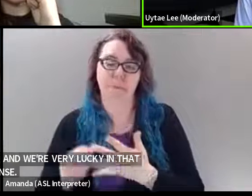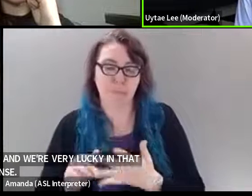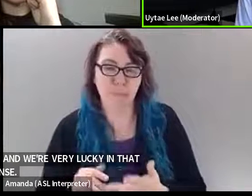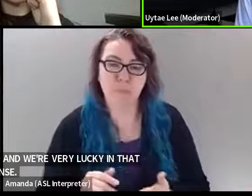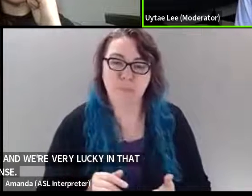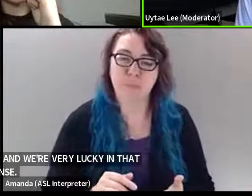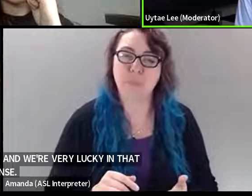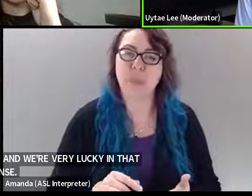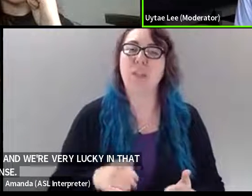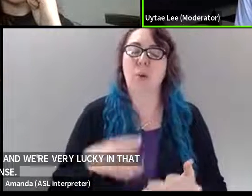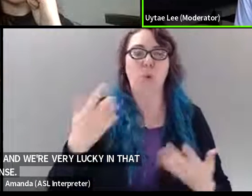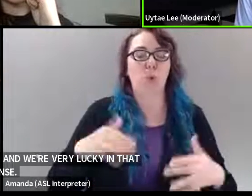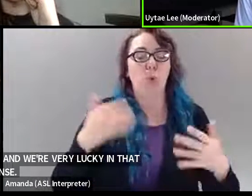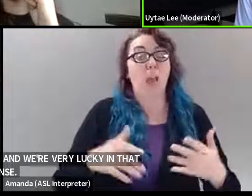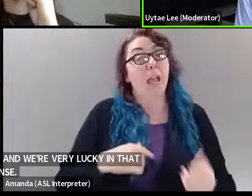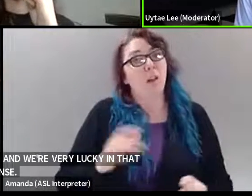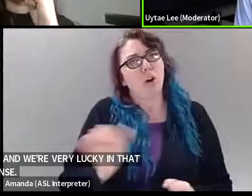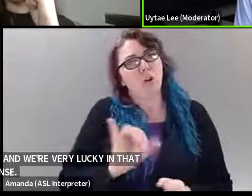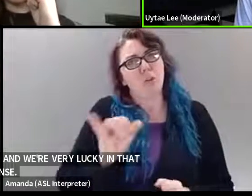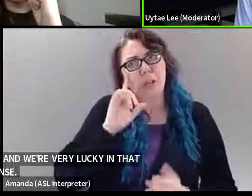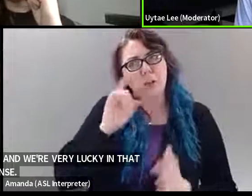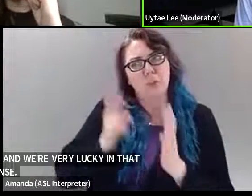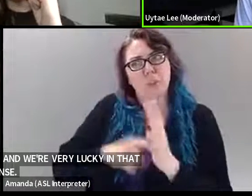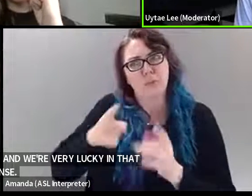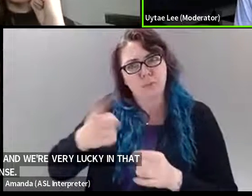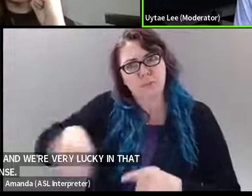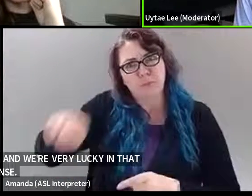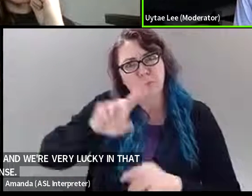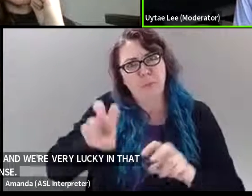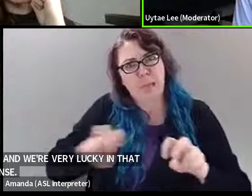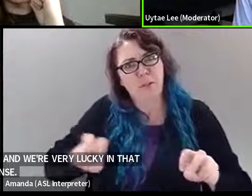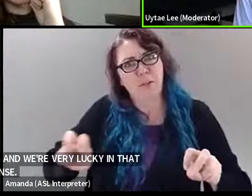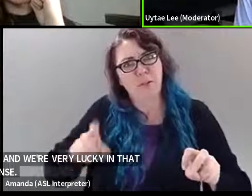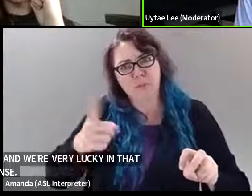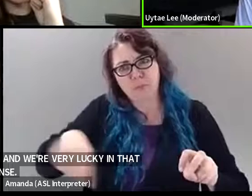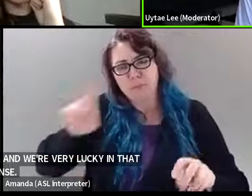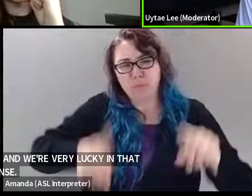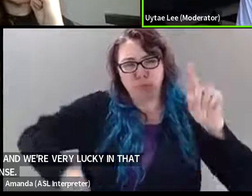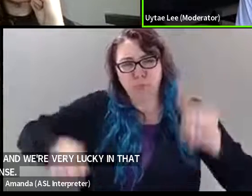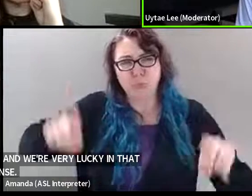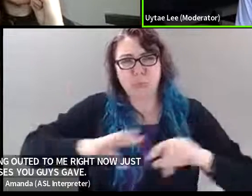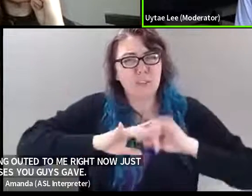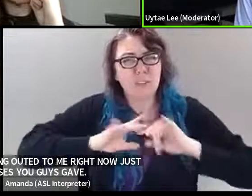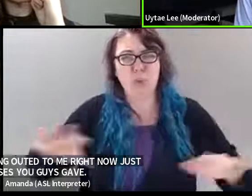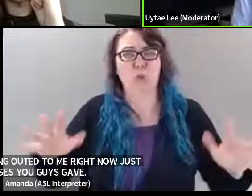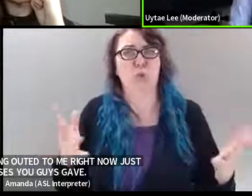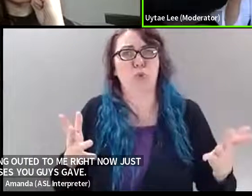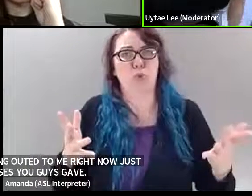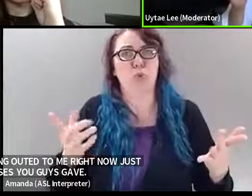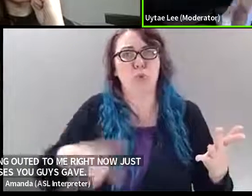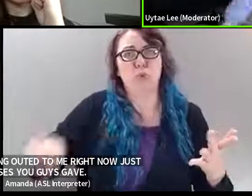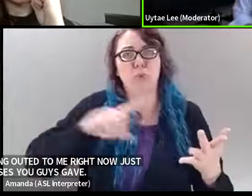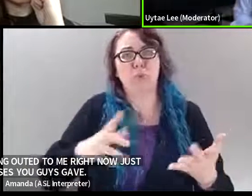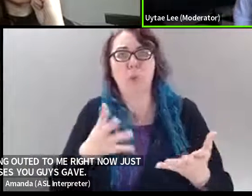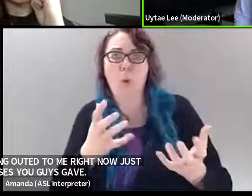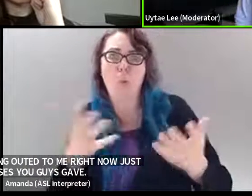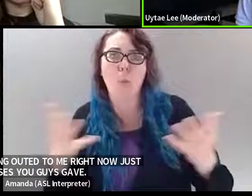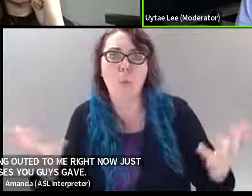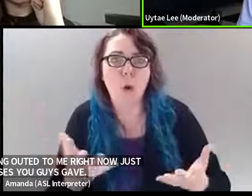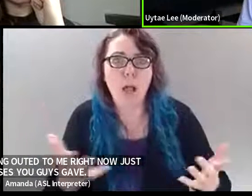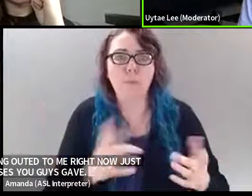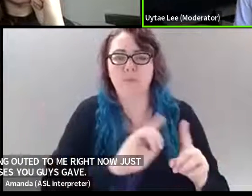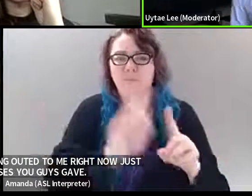just the sheer diversity of content that there's an appetite for in this country, unless you're producing Keeping Up